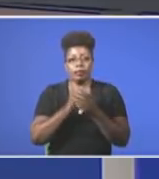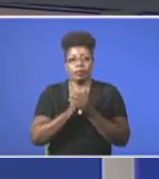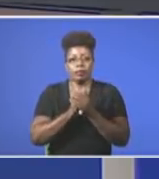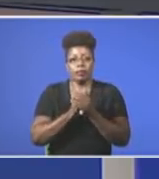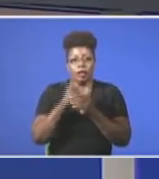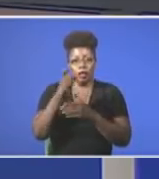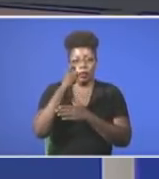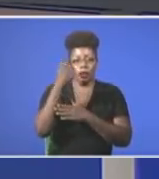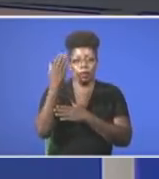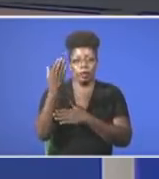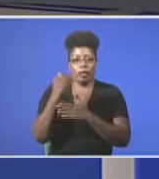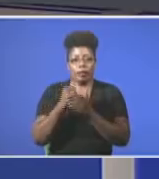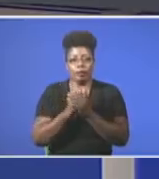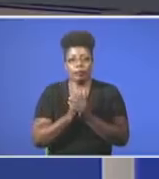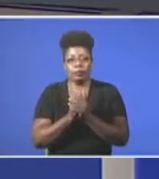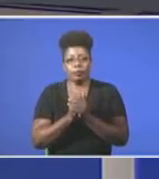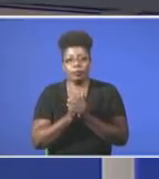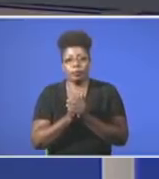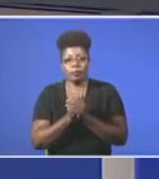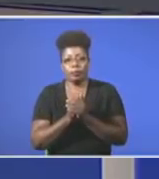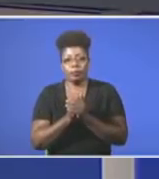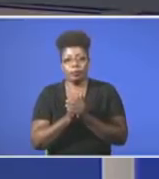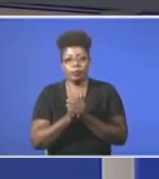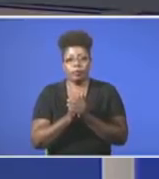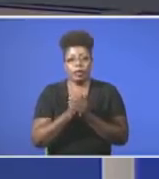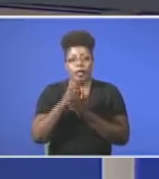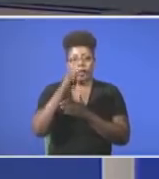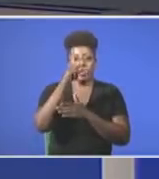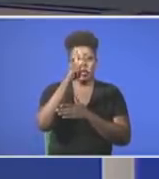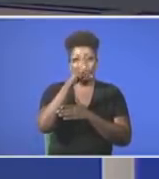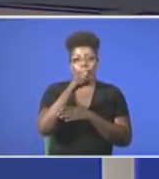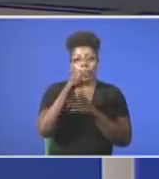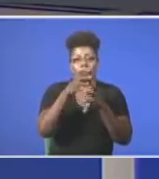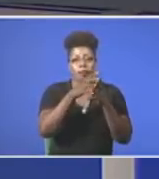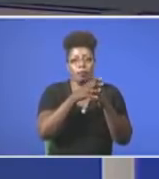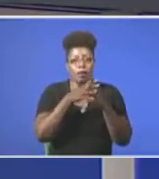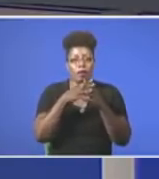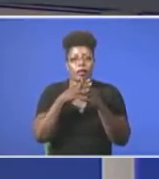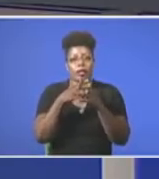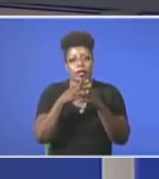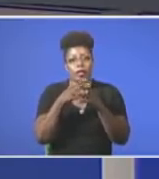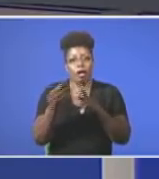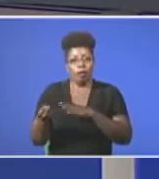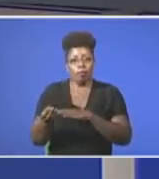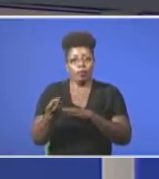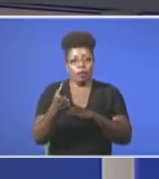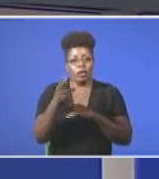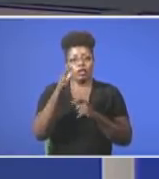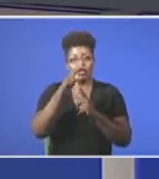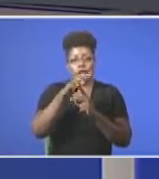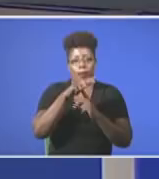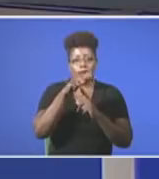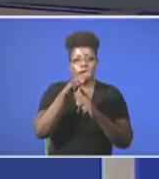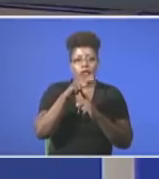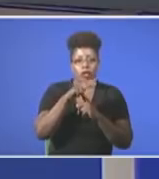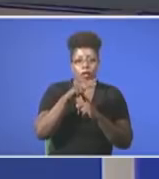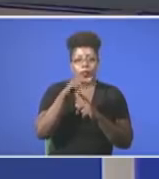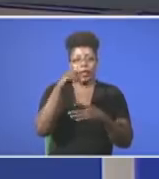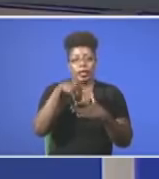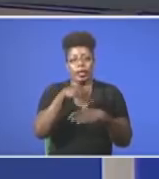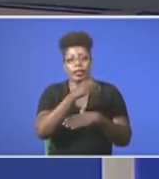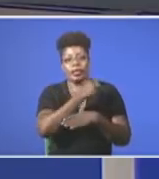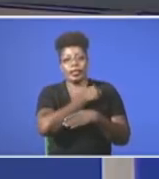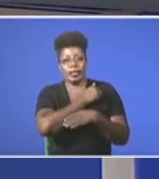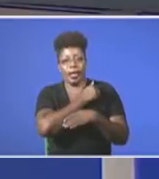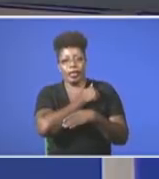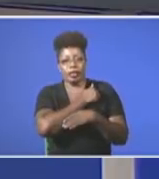the win there. Trios on the lanes today at the Pan American Bowling Confederation's Senior and Super Senior Championships in Calgary, Alberta, Canada. In